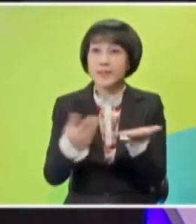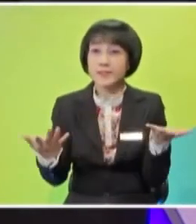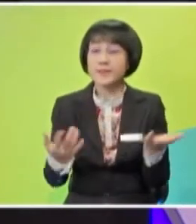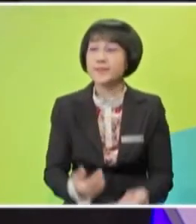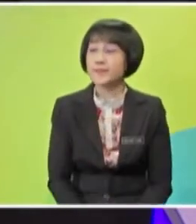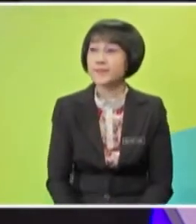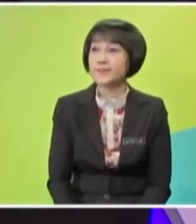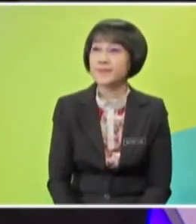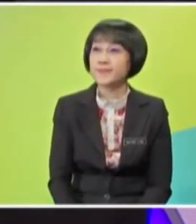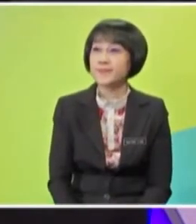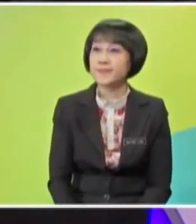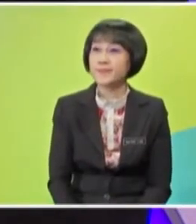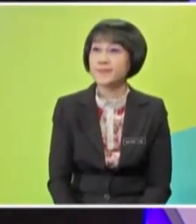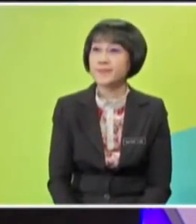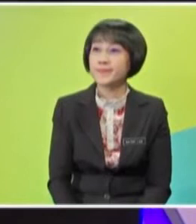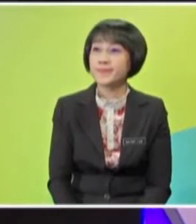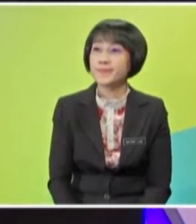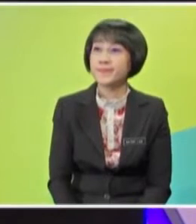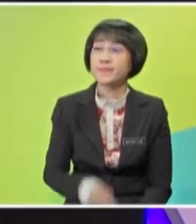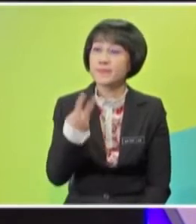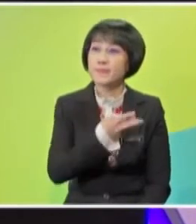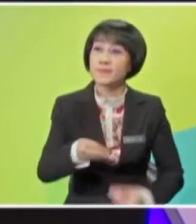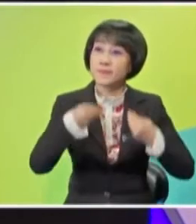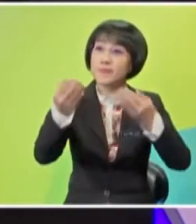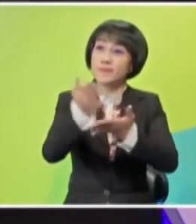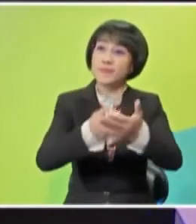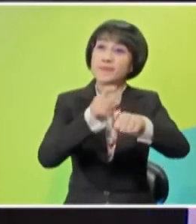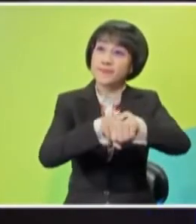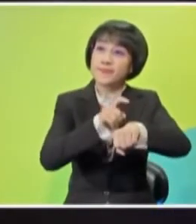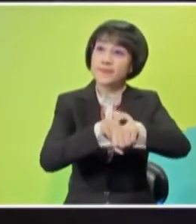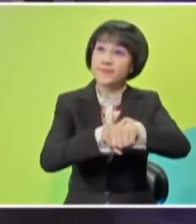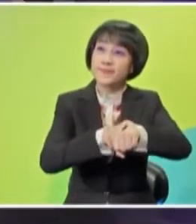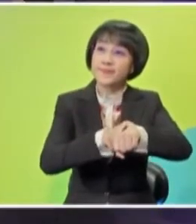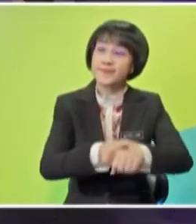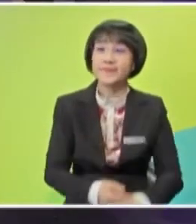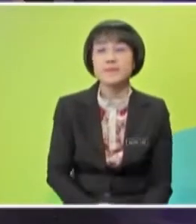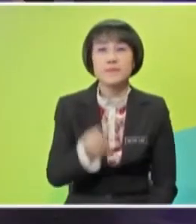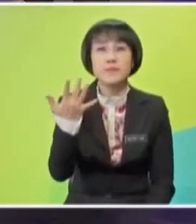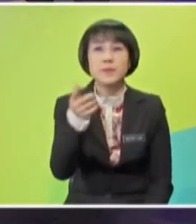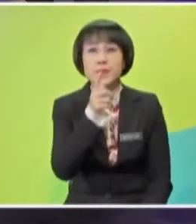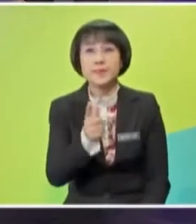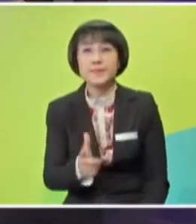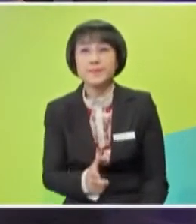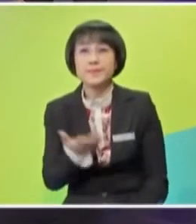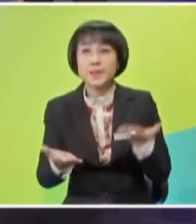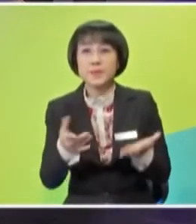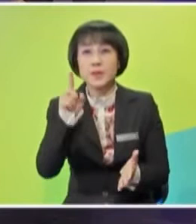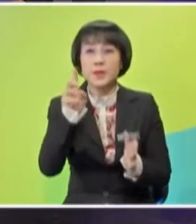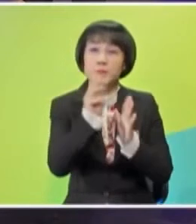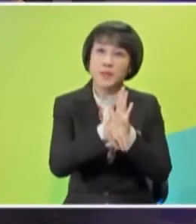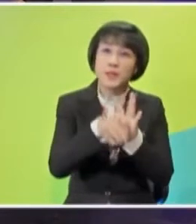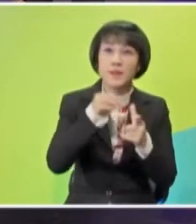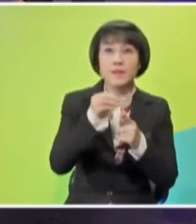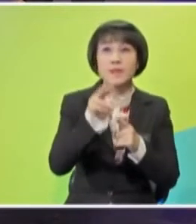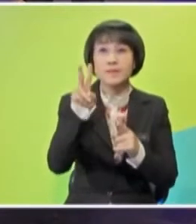each option. Okay. So we are going to give them some time, a little bit. How much time should we give them? Maybe like a minute or two. A minute or